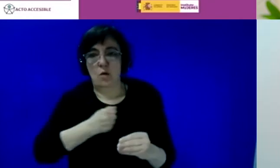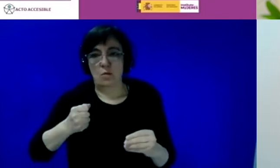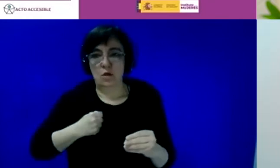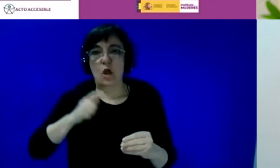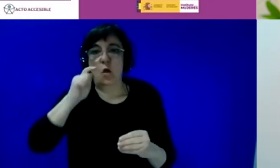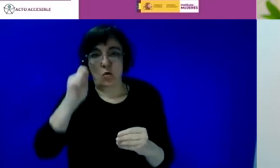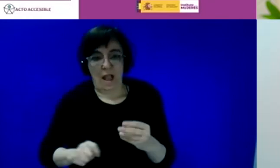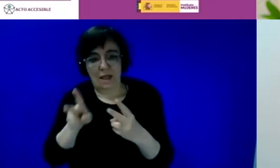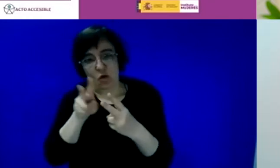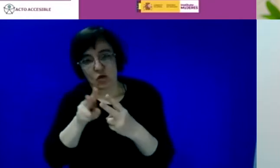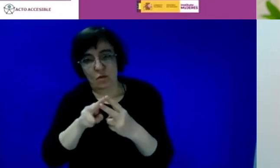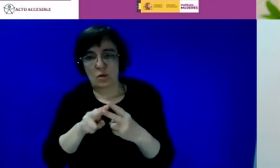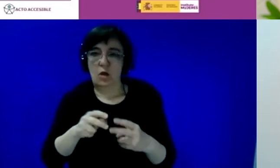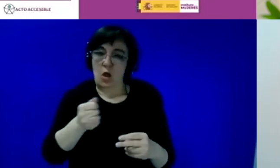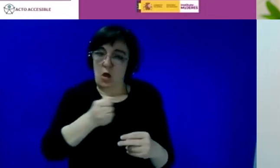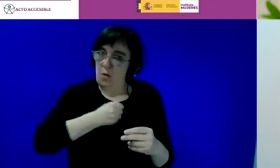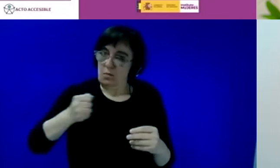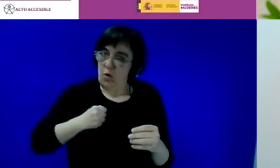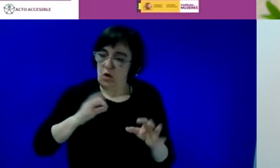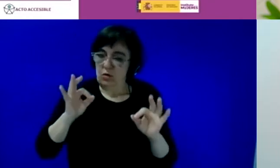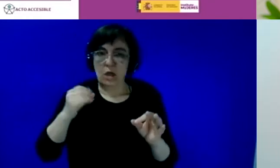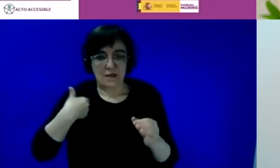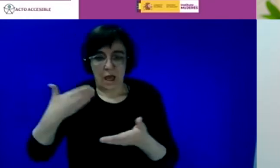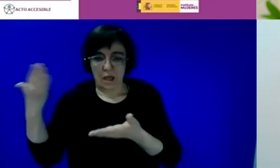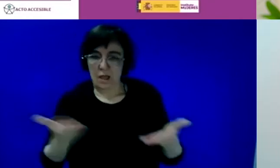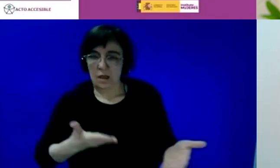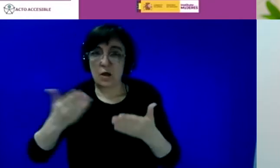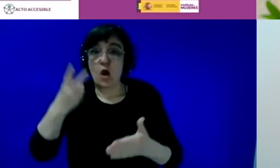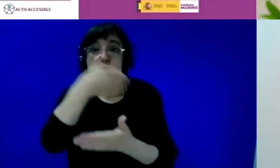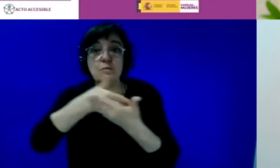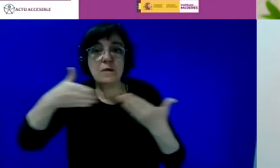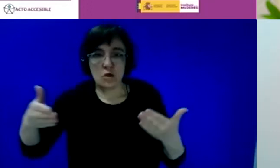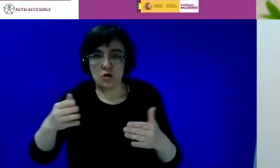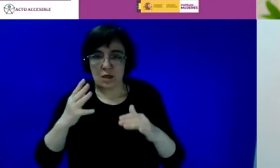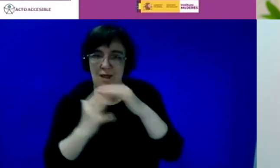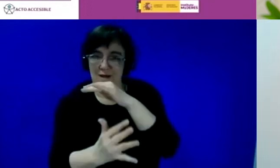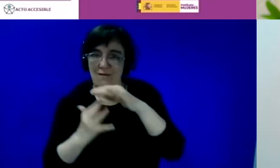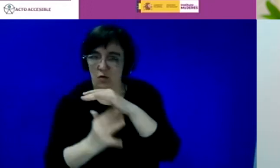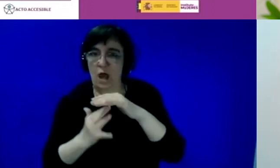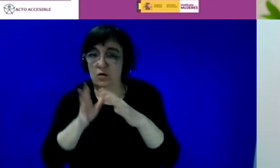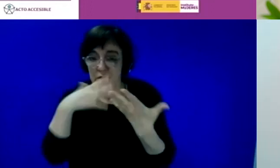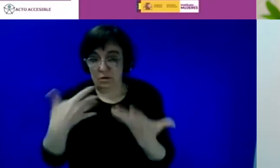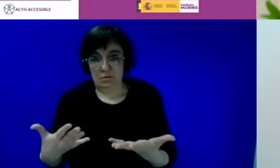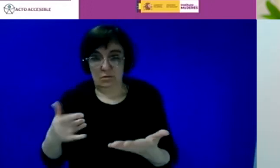already taken over 2 million refugees up to date. And to give it a number and to compare it, during